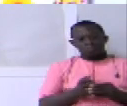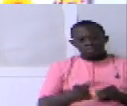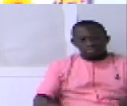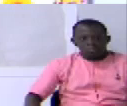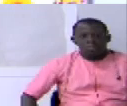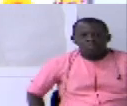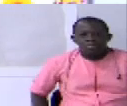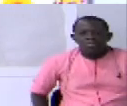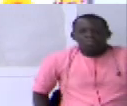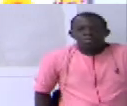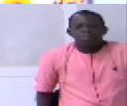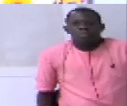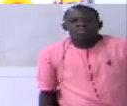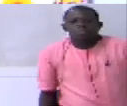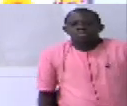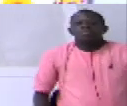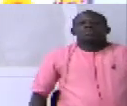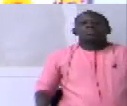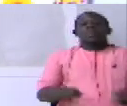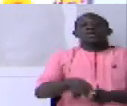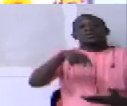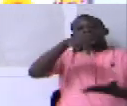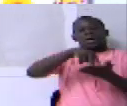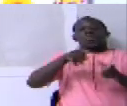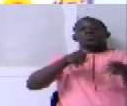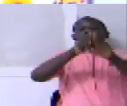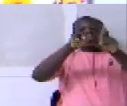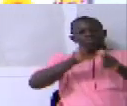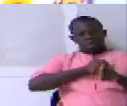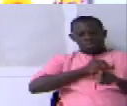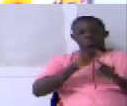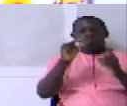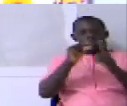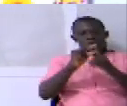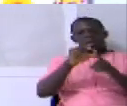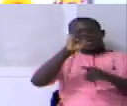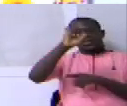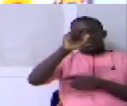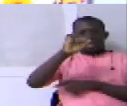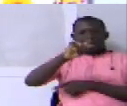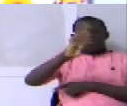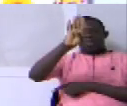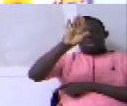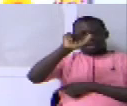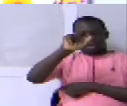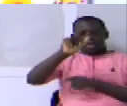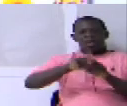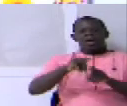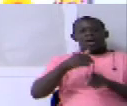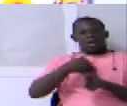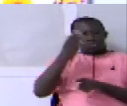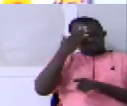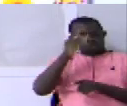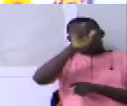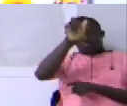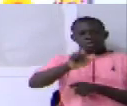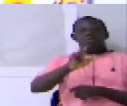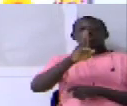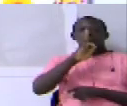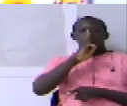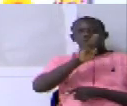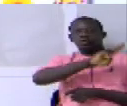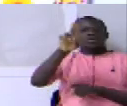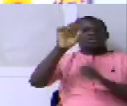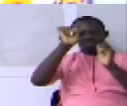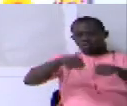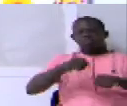kije. I still stand by my word. Samba Doroba is somebody I know will not tell lies. But this Talk True place,